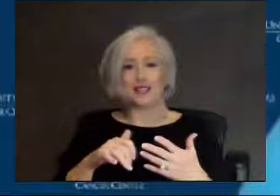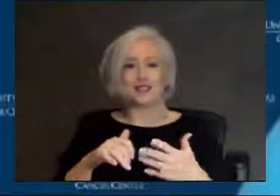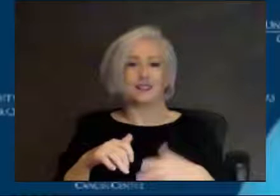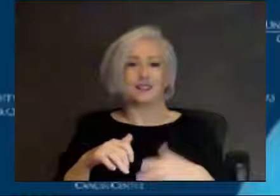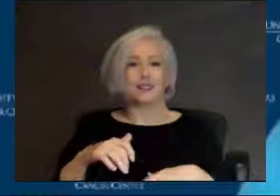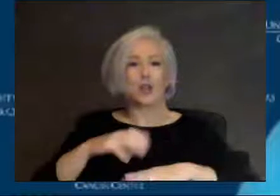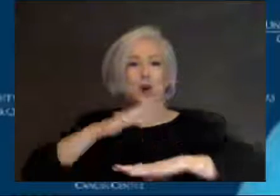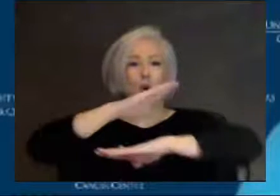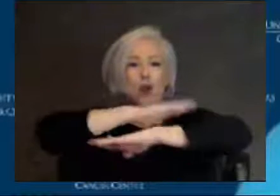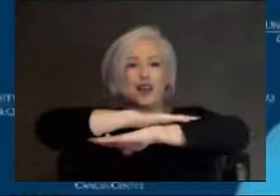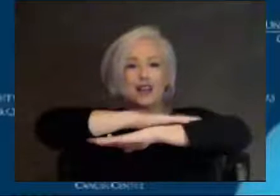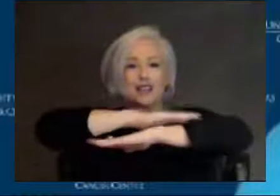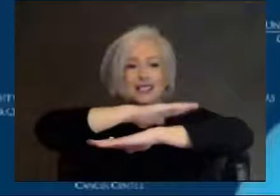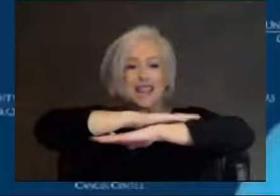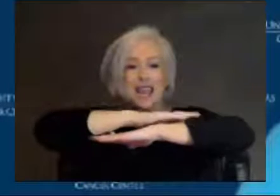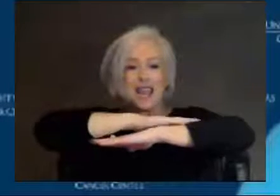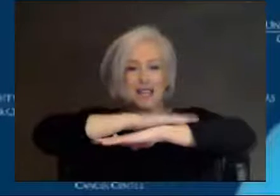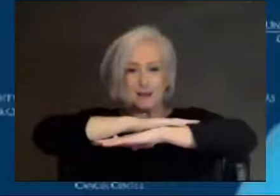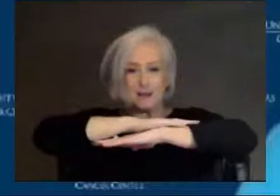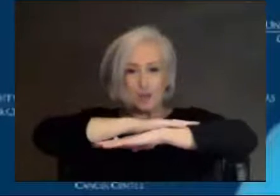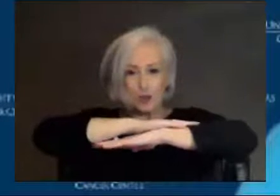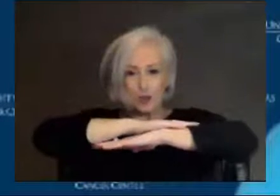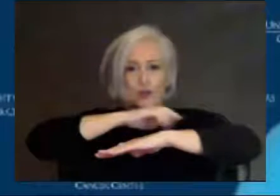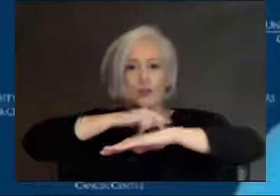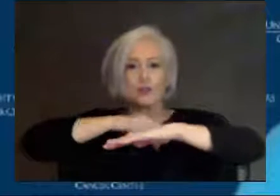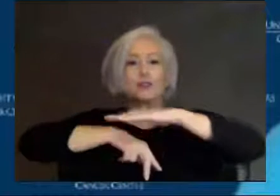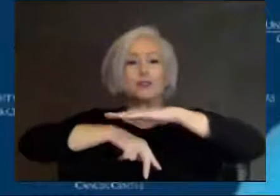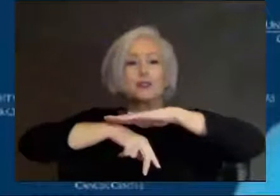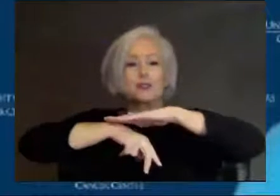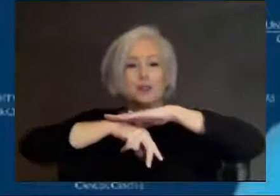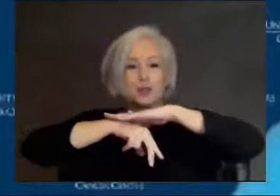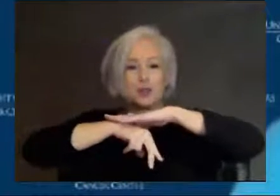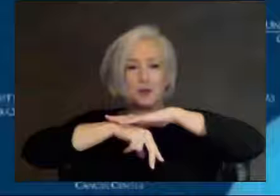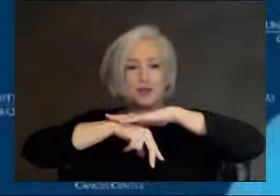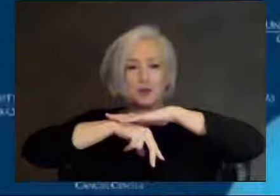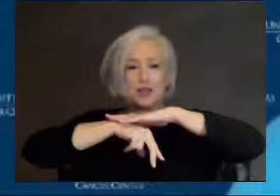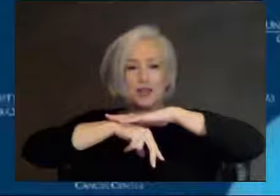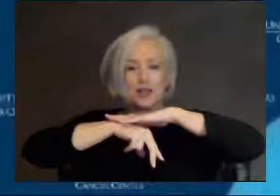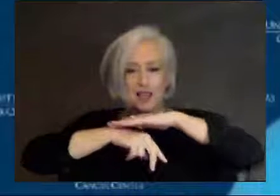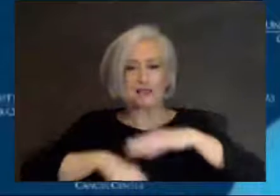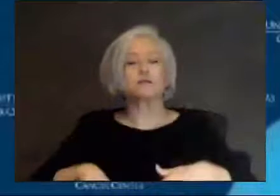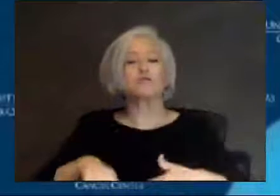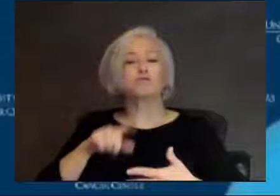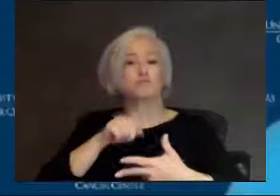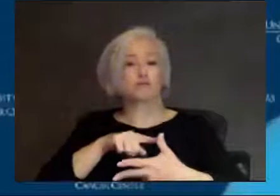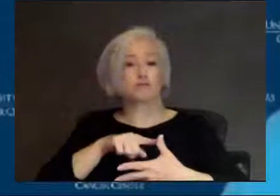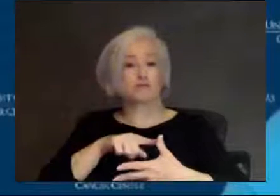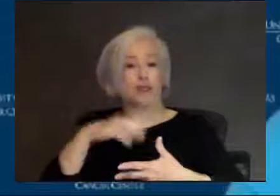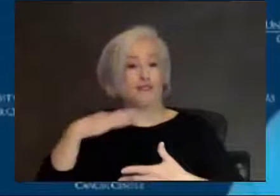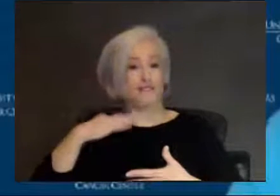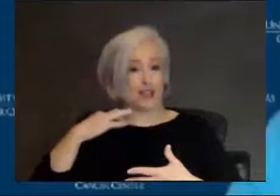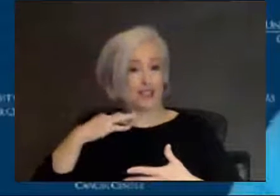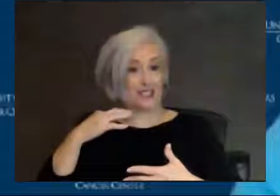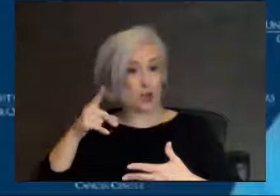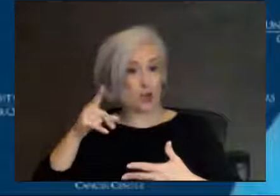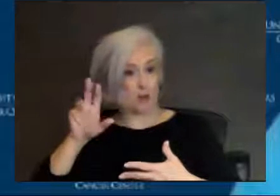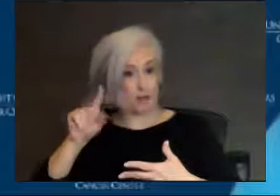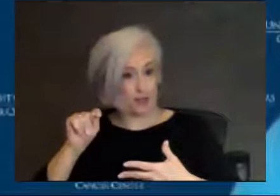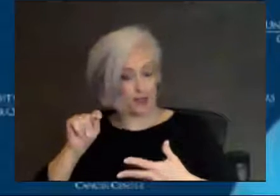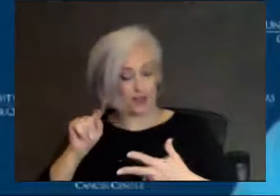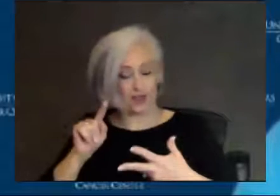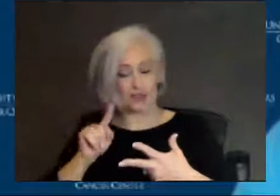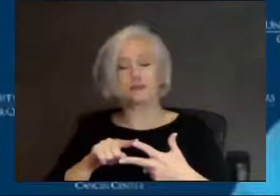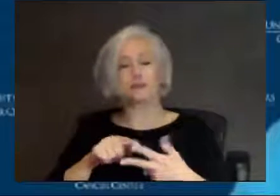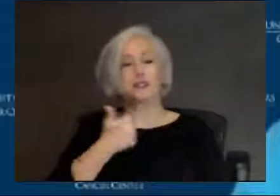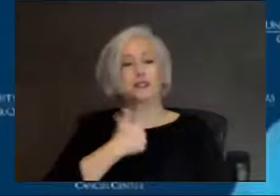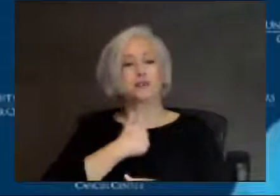something, because I have my volunteer job with Pivot, which is very rewarding. I also, I have an MBA and have always